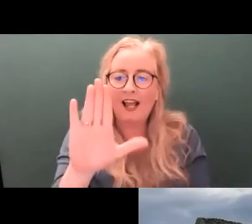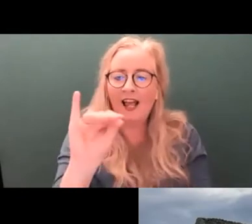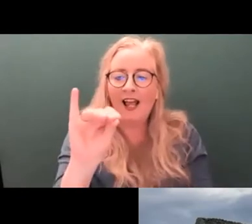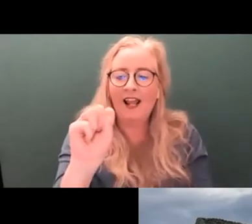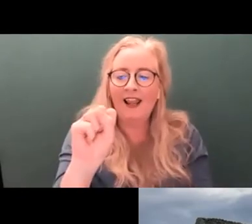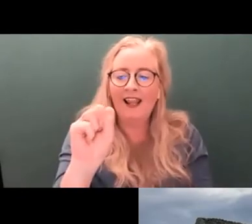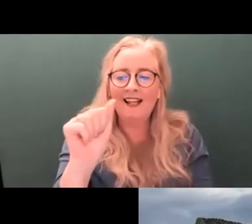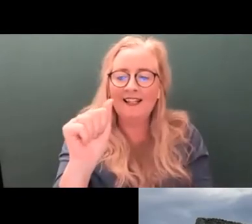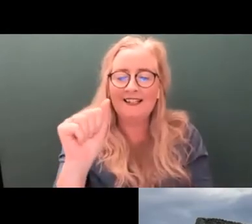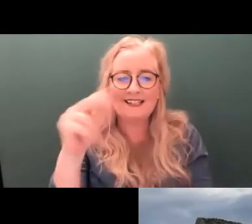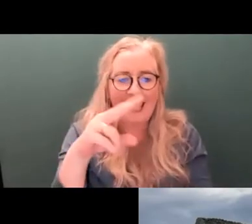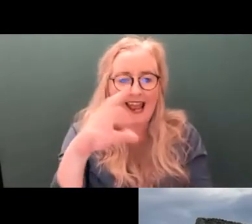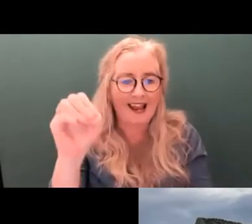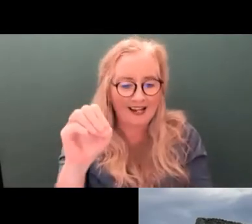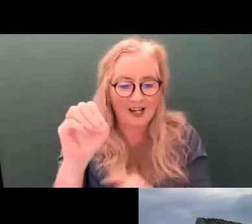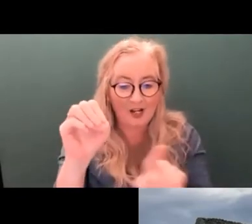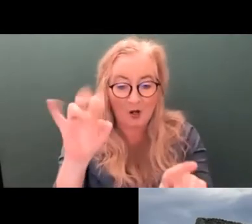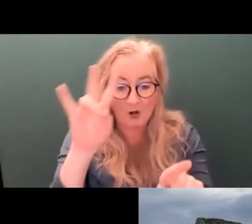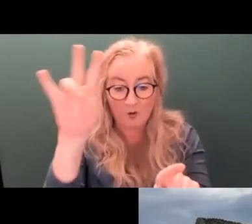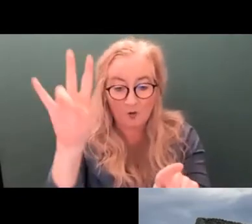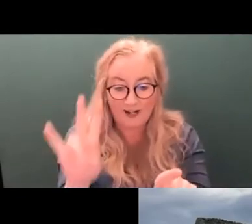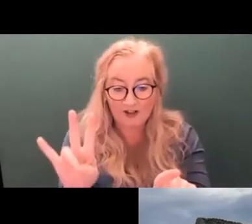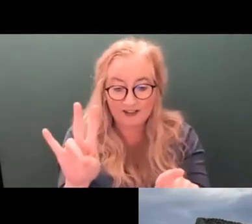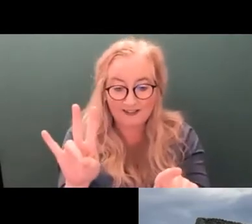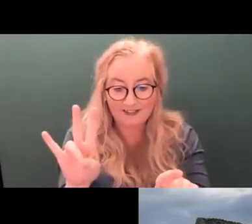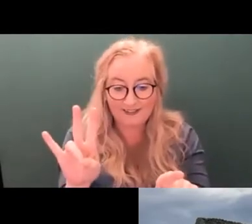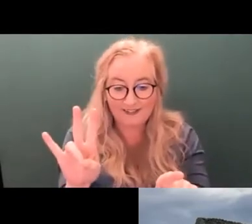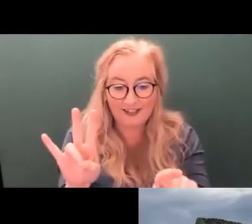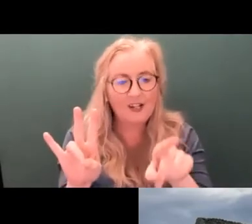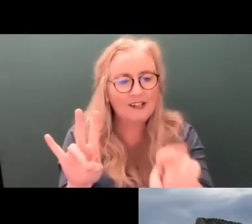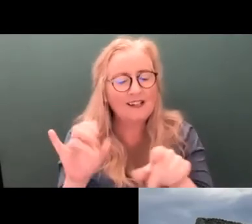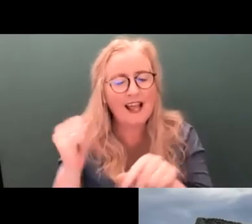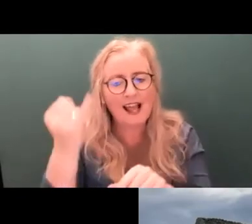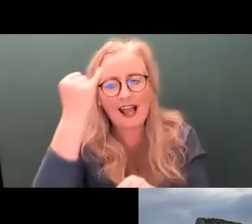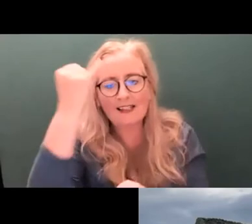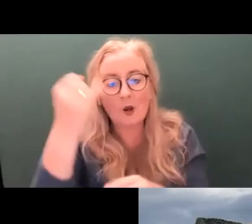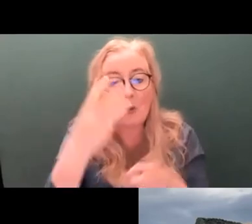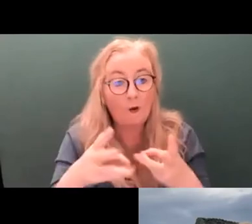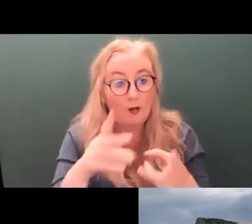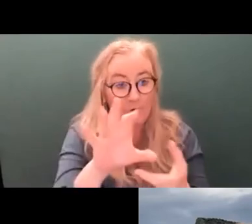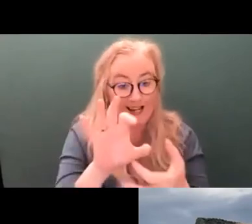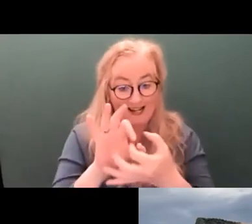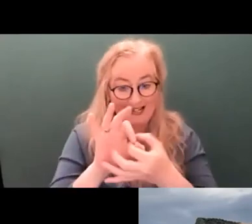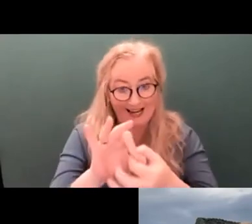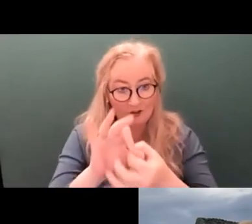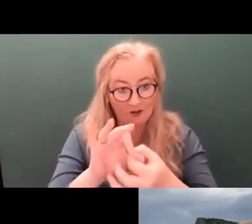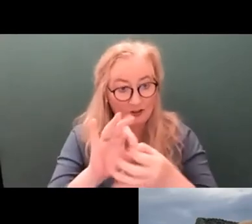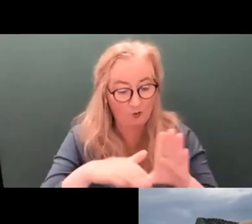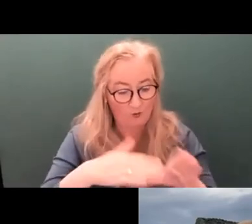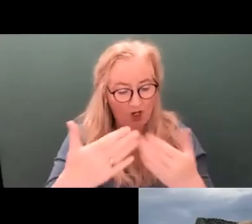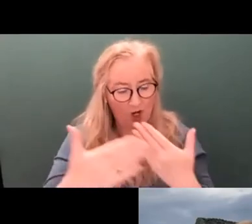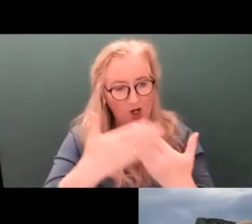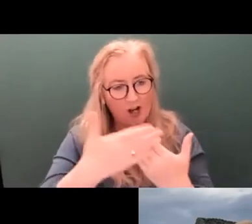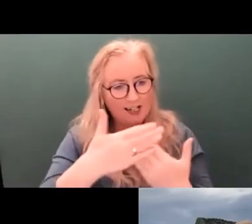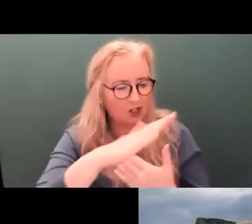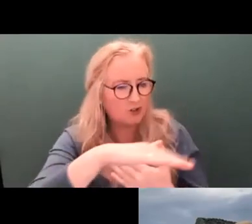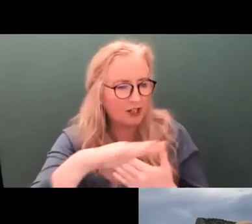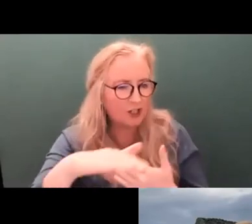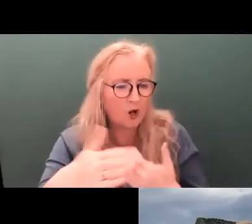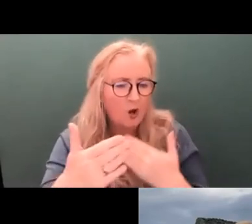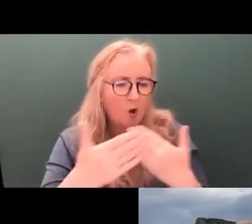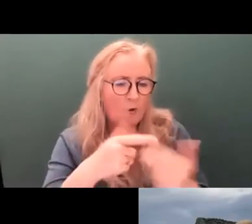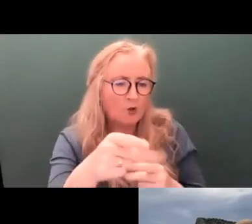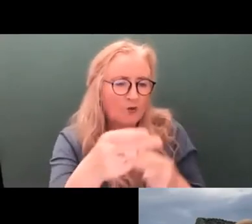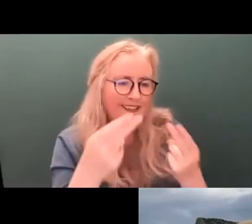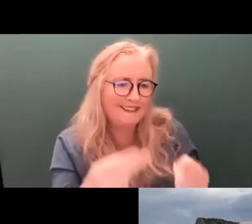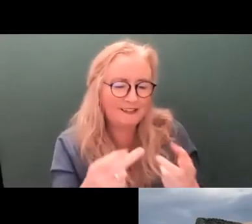for you, I guess, is, you know, that idea of when you're engaging with young children, the sort of procedures that you need.